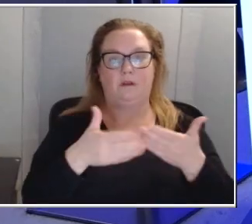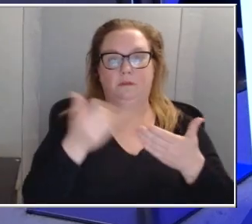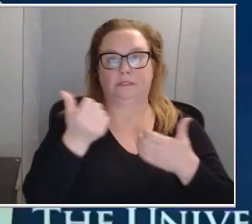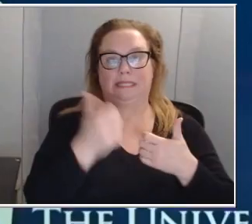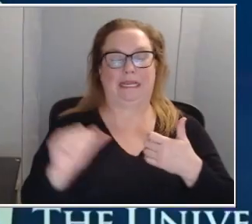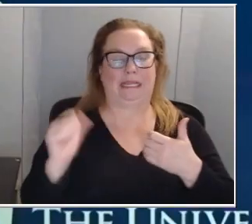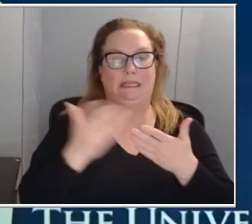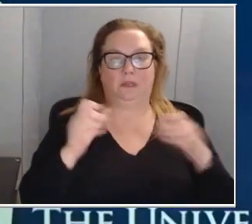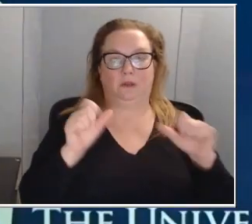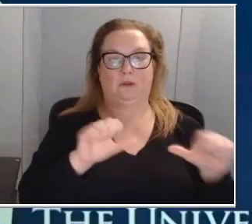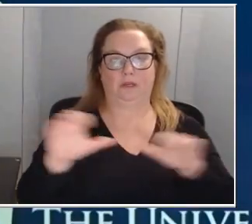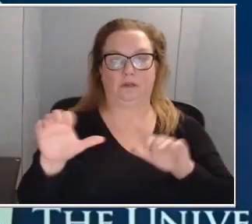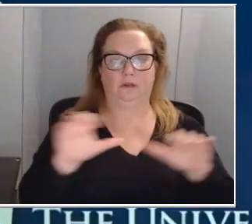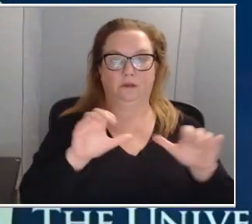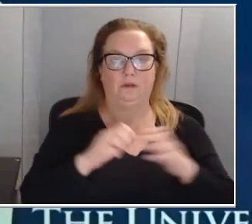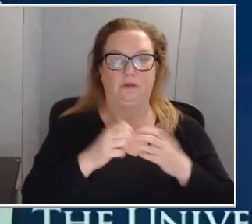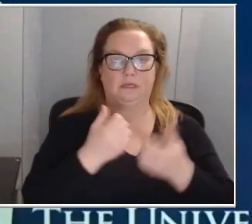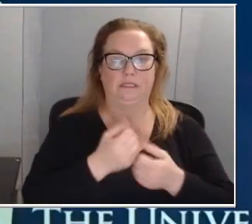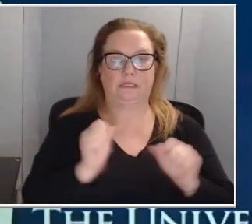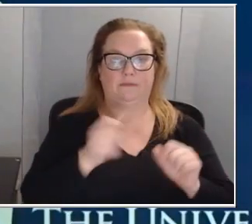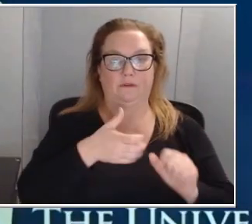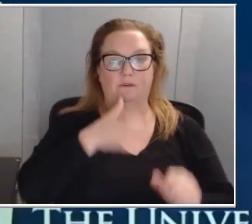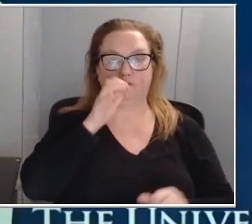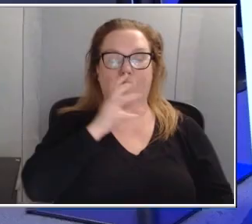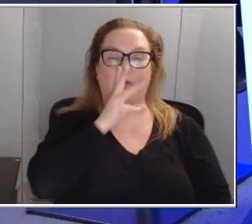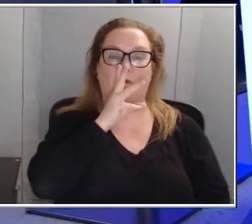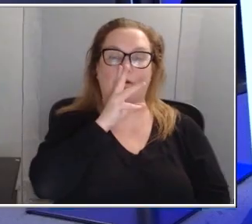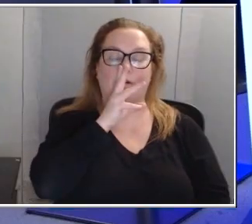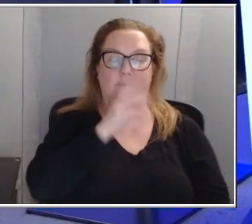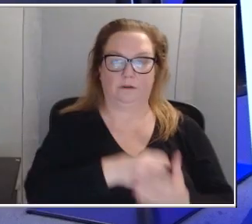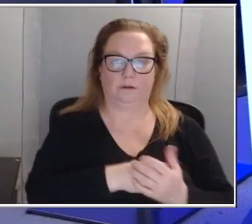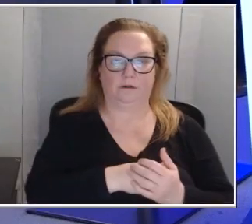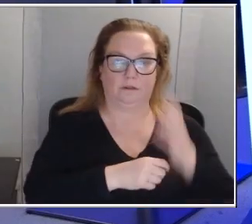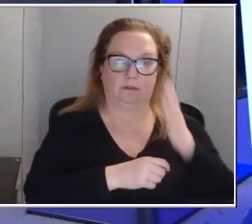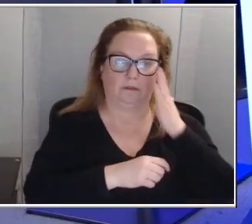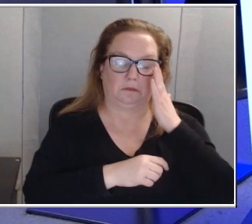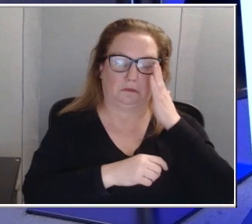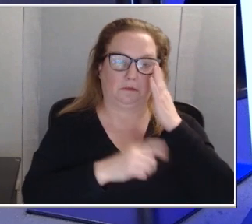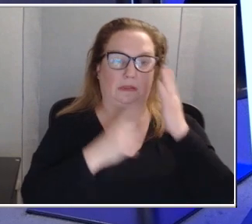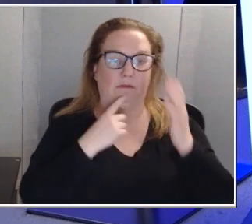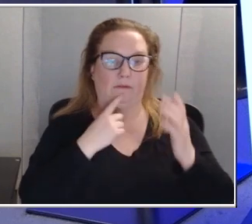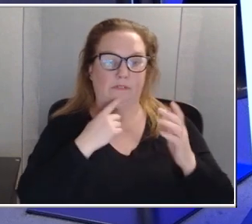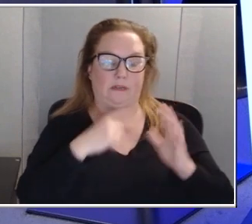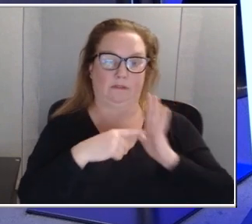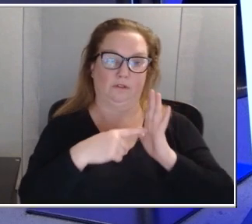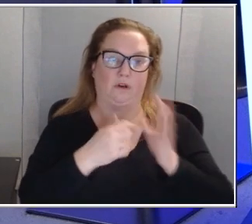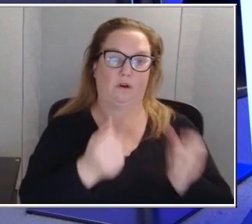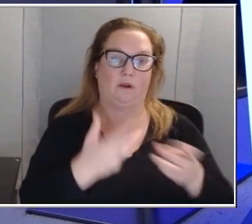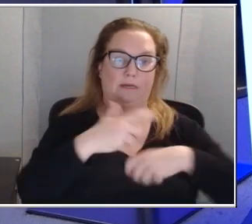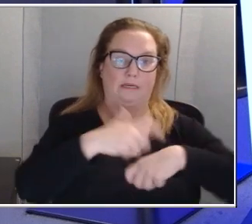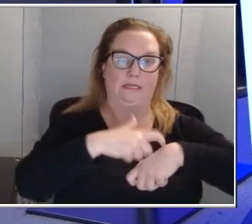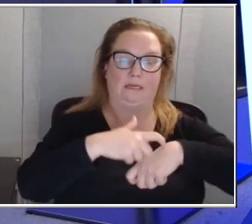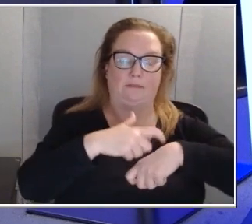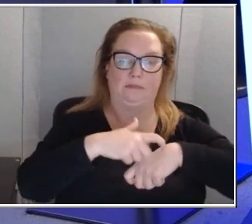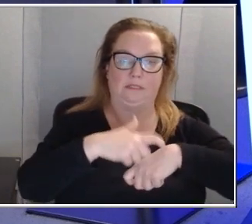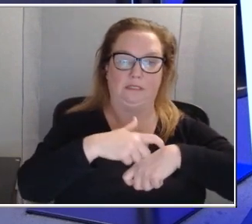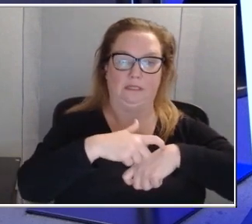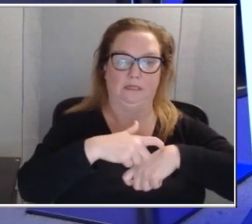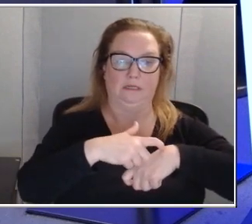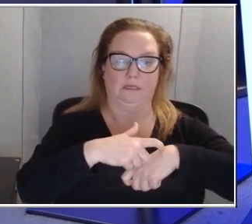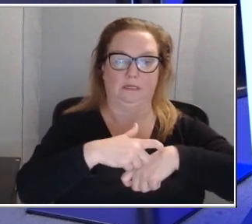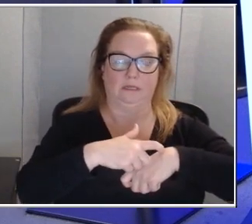mean, it's probably safer than drinking water in some areas. Well, it's really and impressive. I think we've said on this show how many times that this